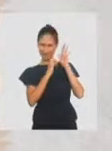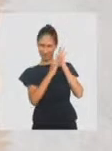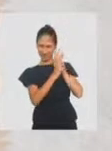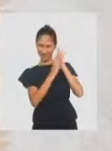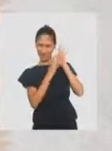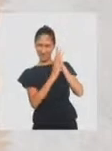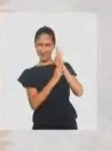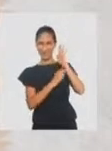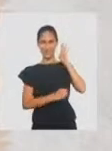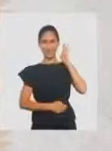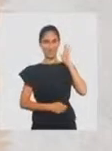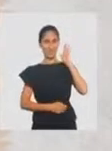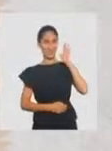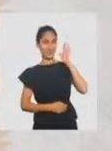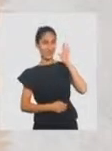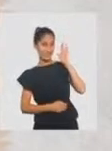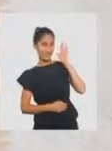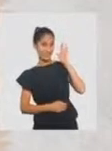Let's check.